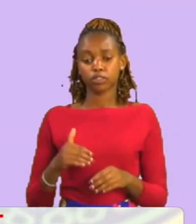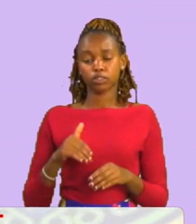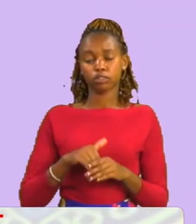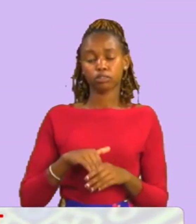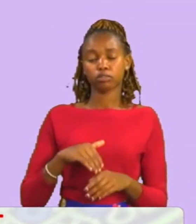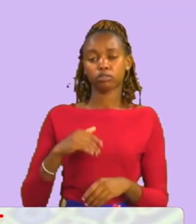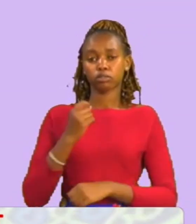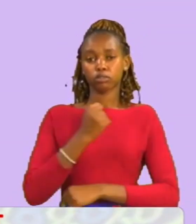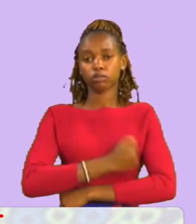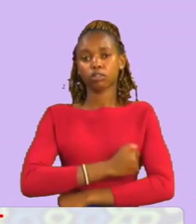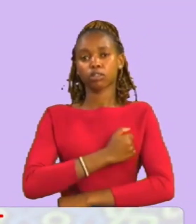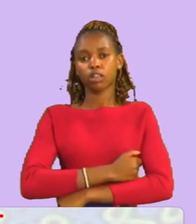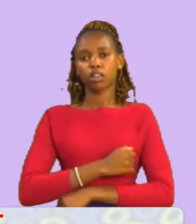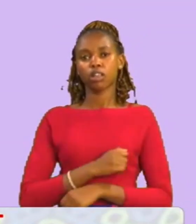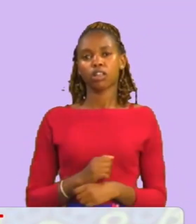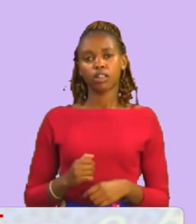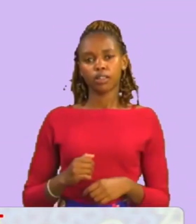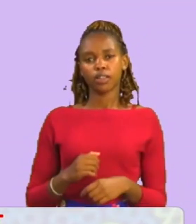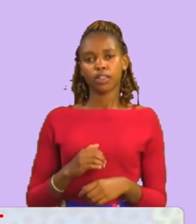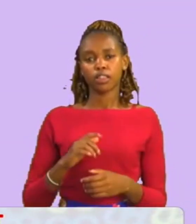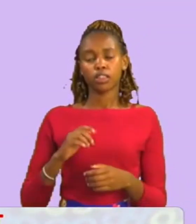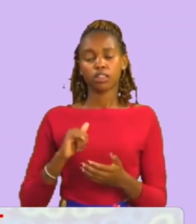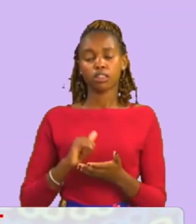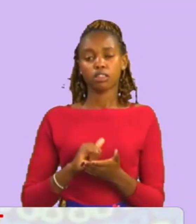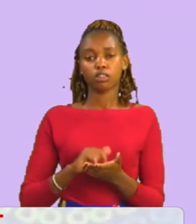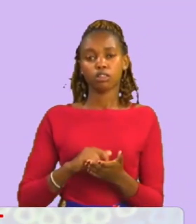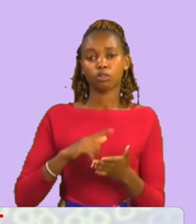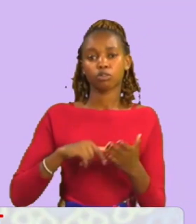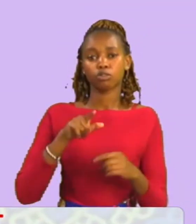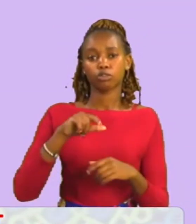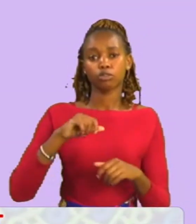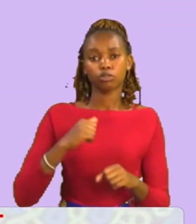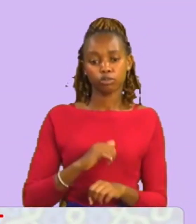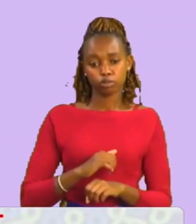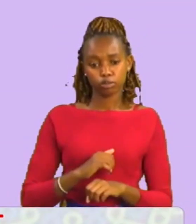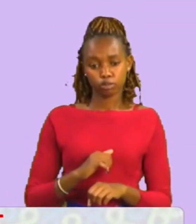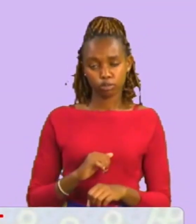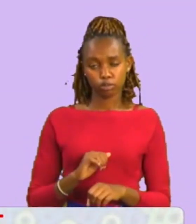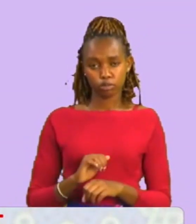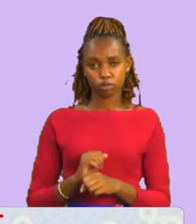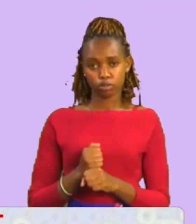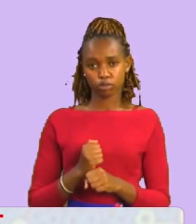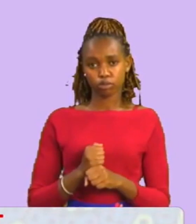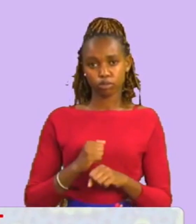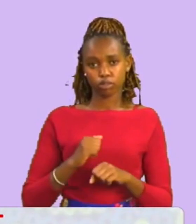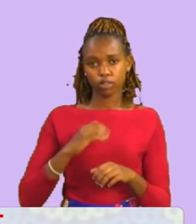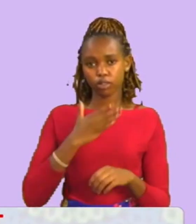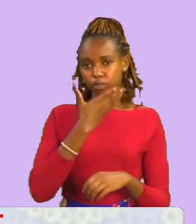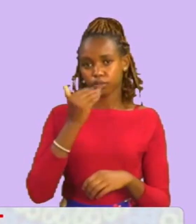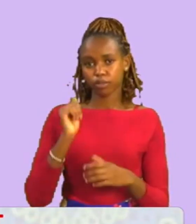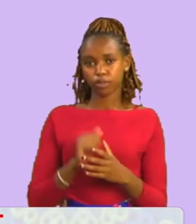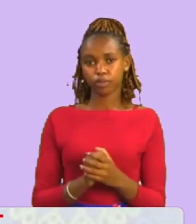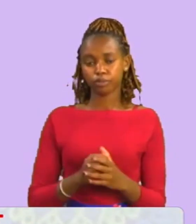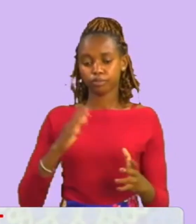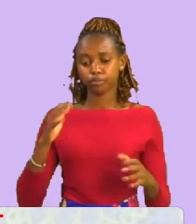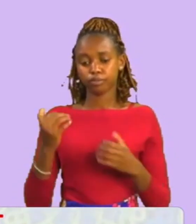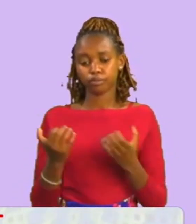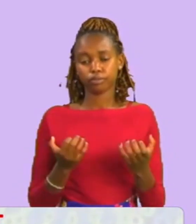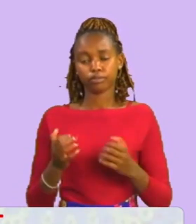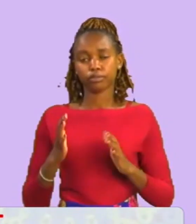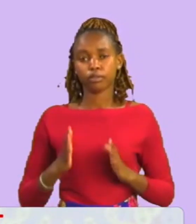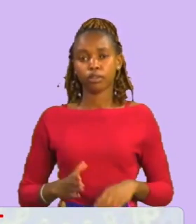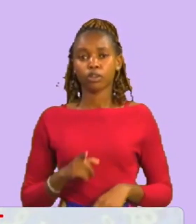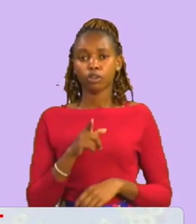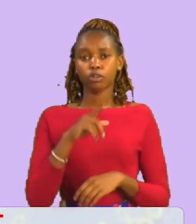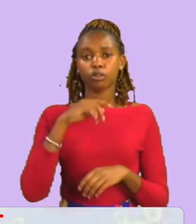ndio passion yako. Toka hapa nje. Piga biashara kisho kutoa tutambua kama the big business person you are. So that's